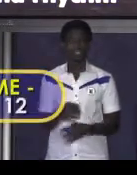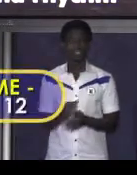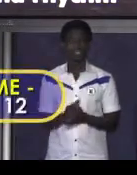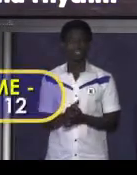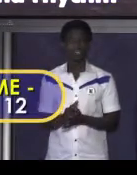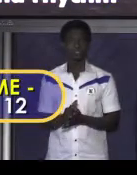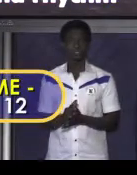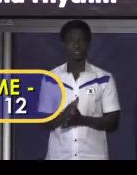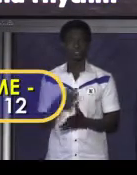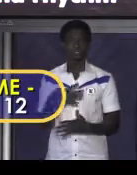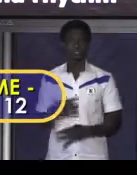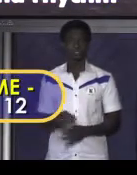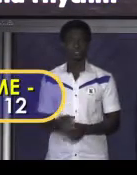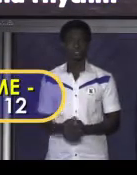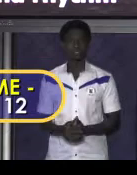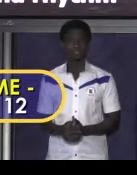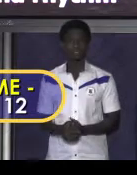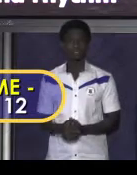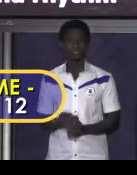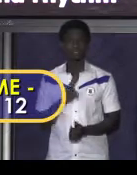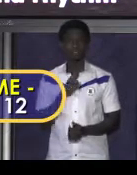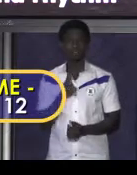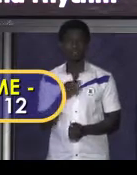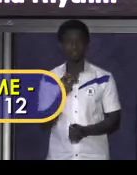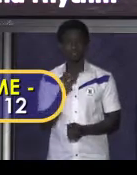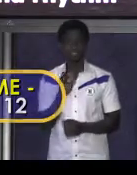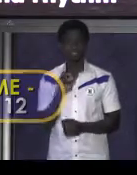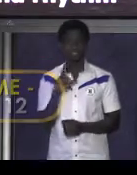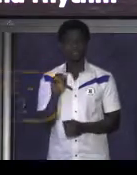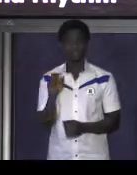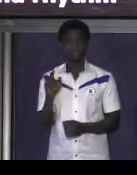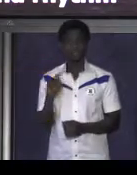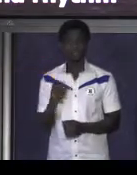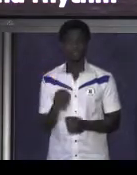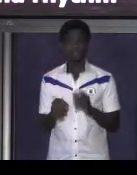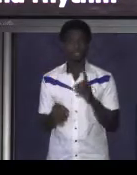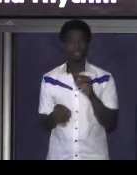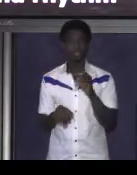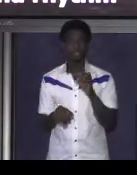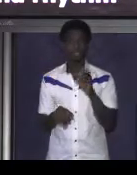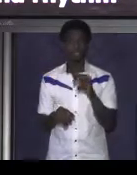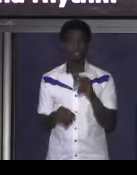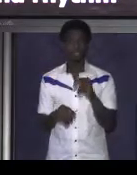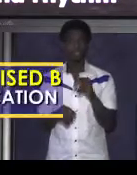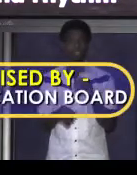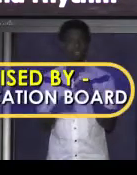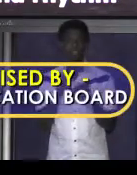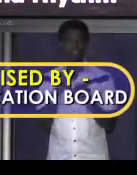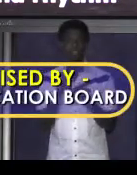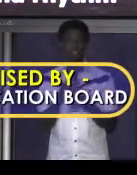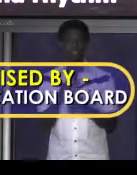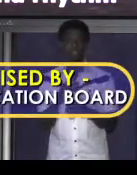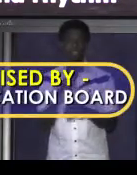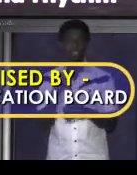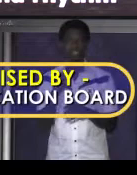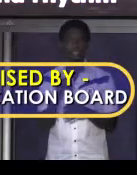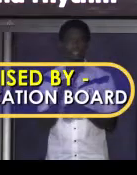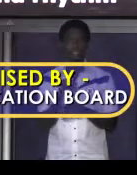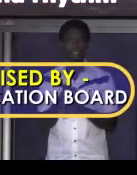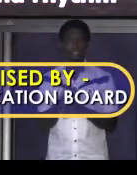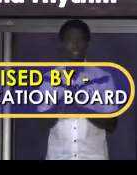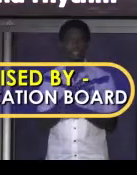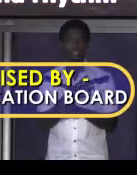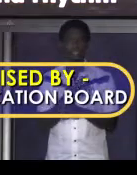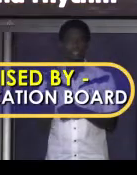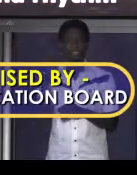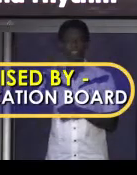Interest. Interest. Voice is an element. Diction is an element. Sound and rhythm is an